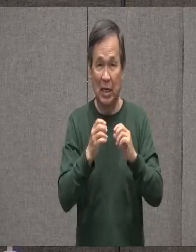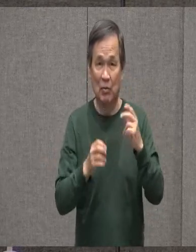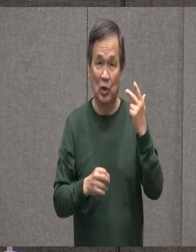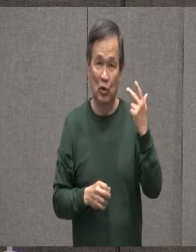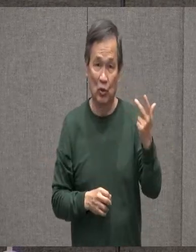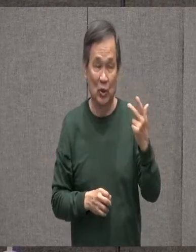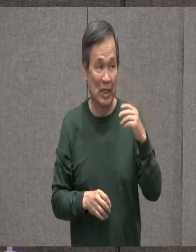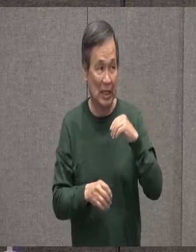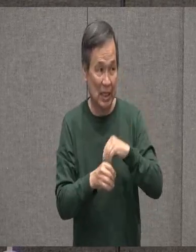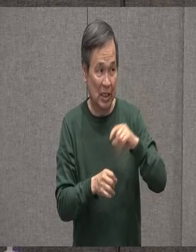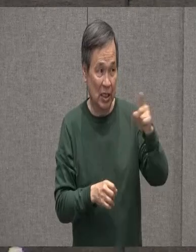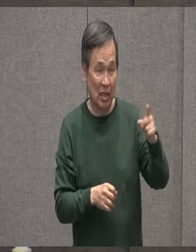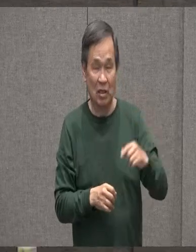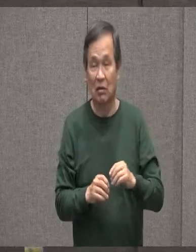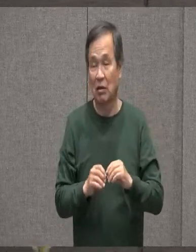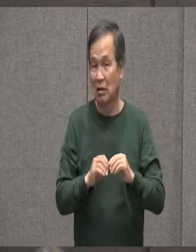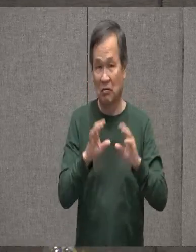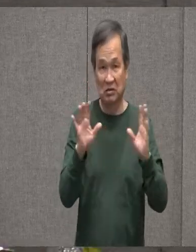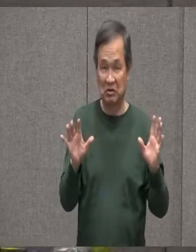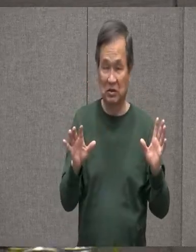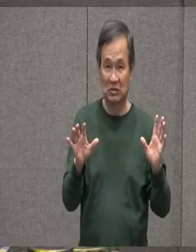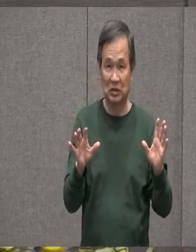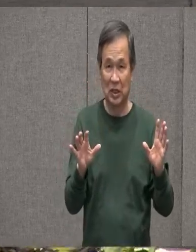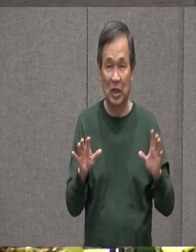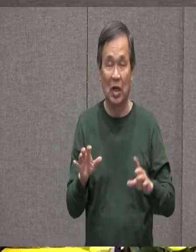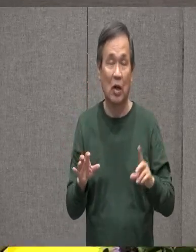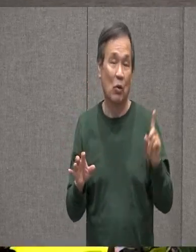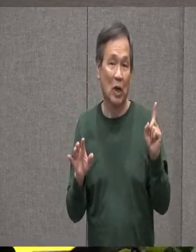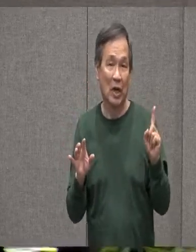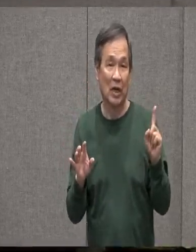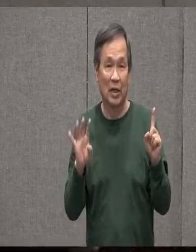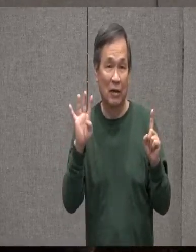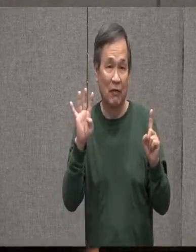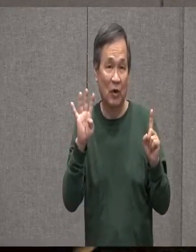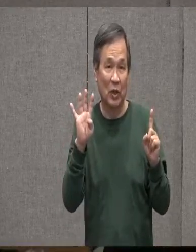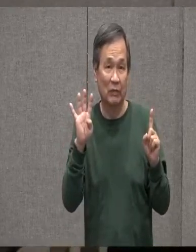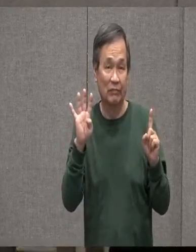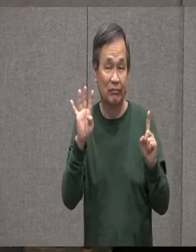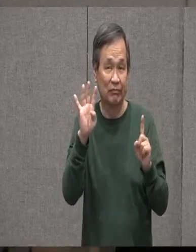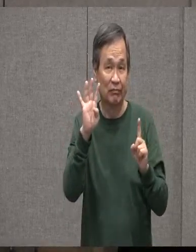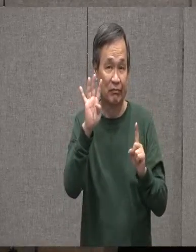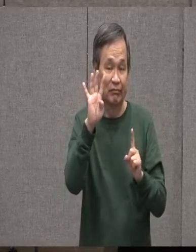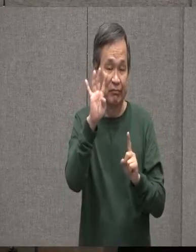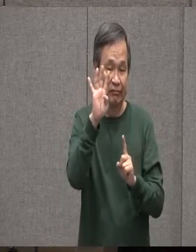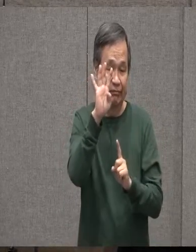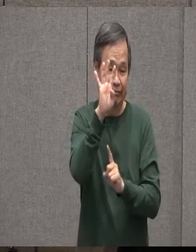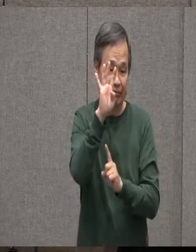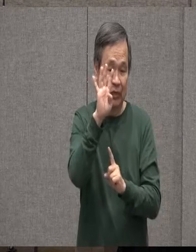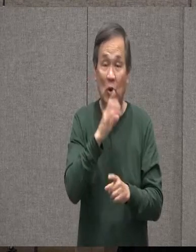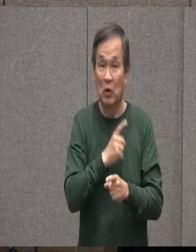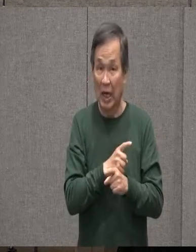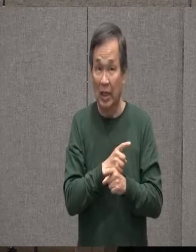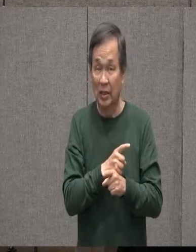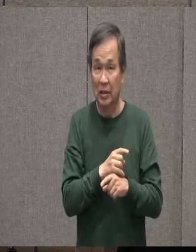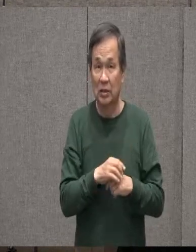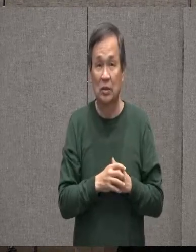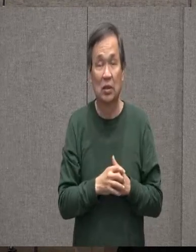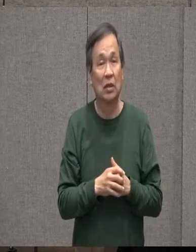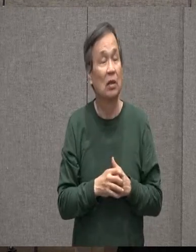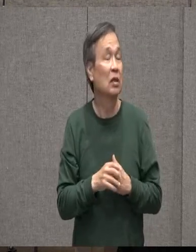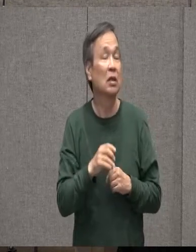3 is the target number. That's the number that you're trying to get between these two